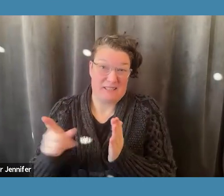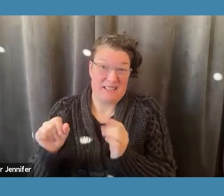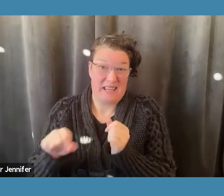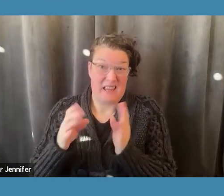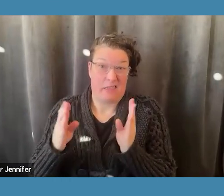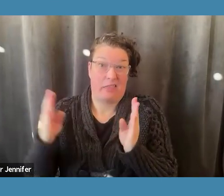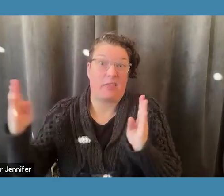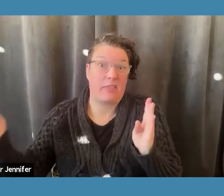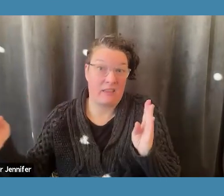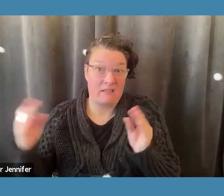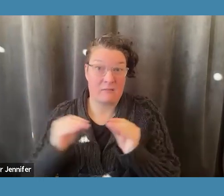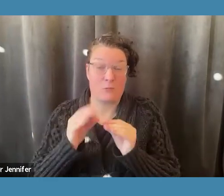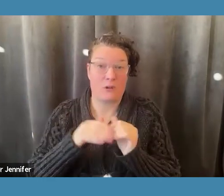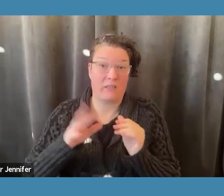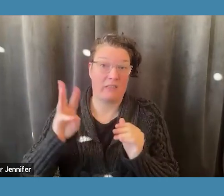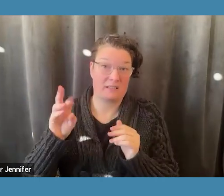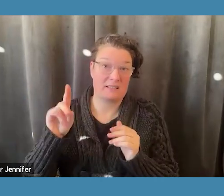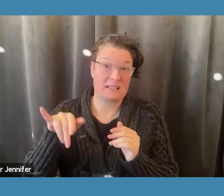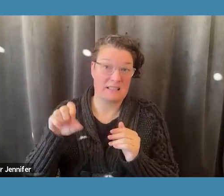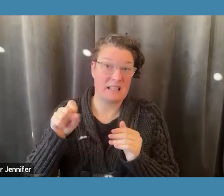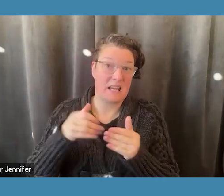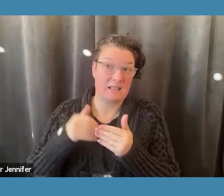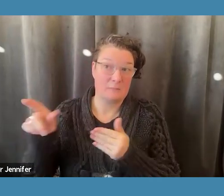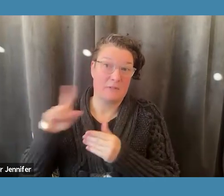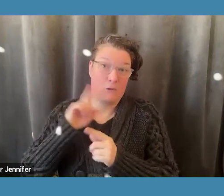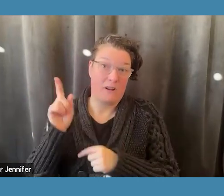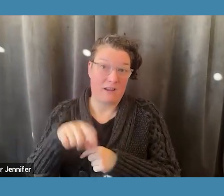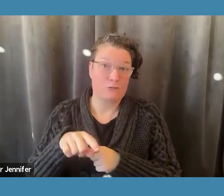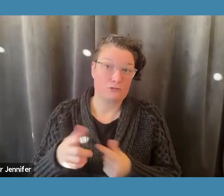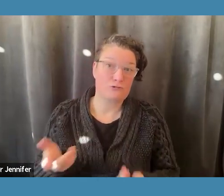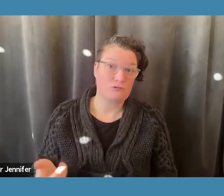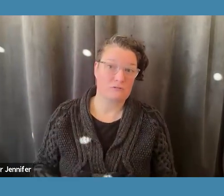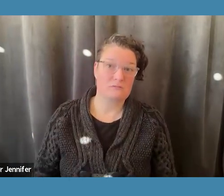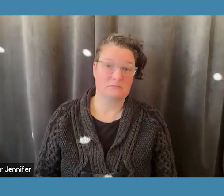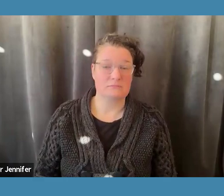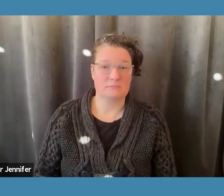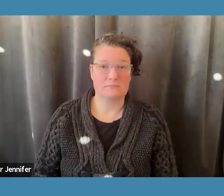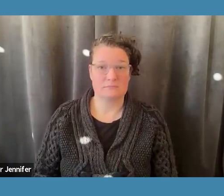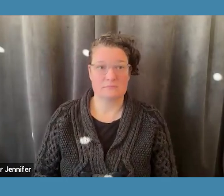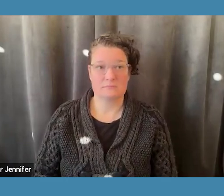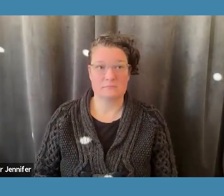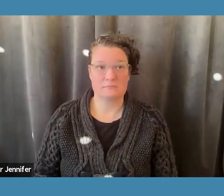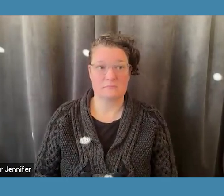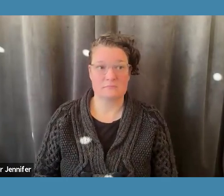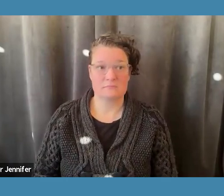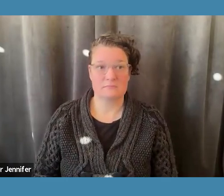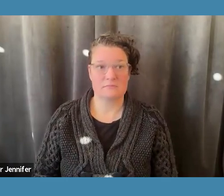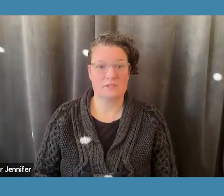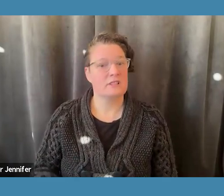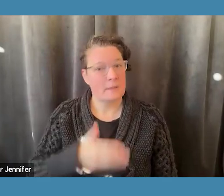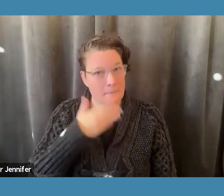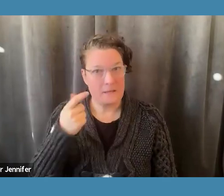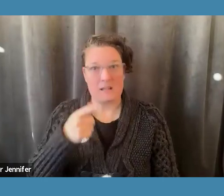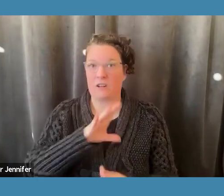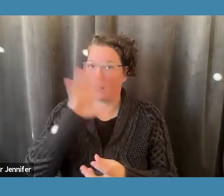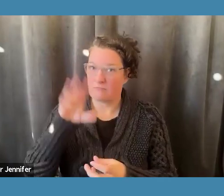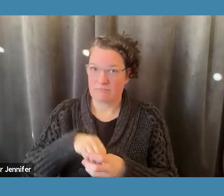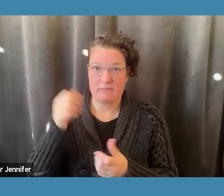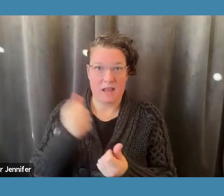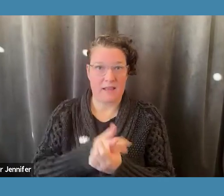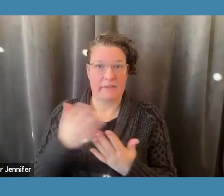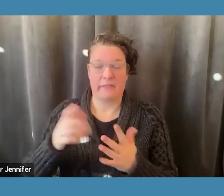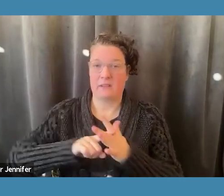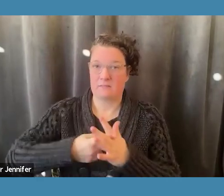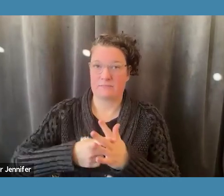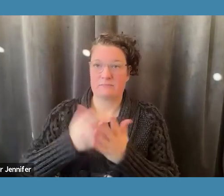60 days to give you an answer. So try to have, it all, you want to have it all up front when you give them your